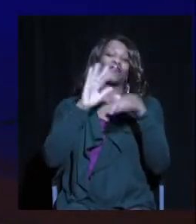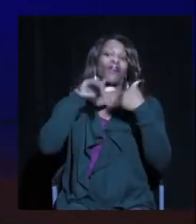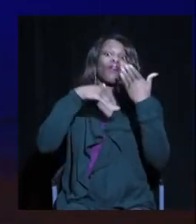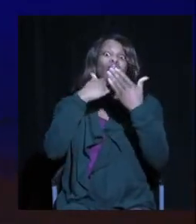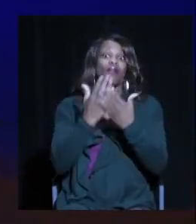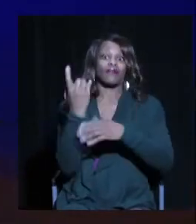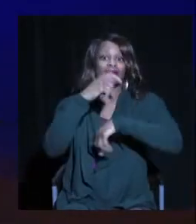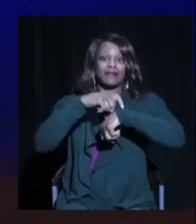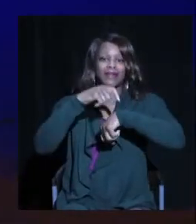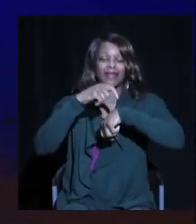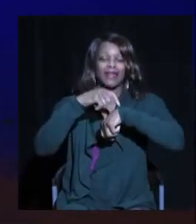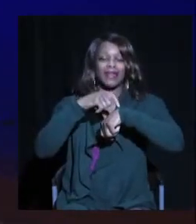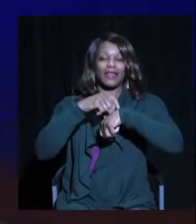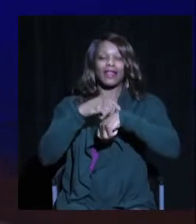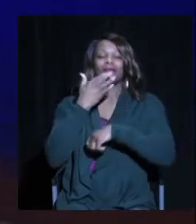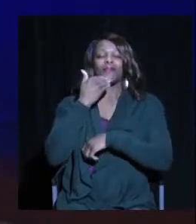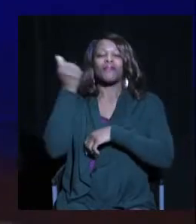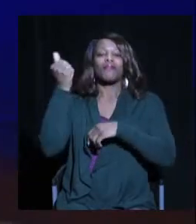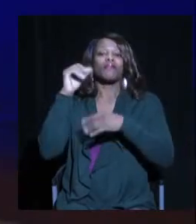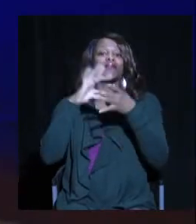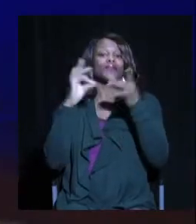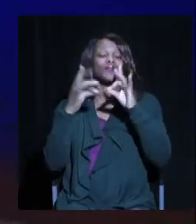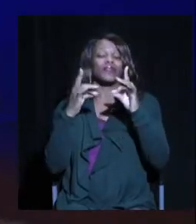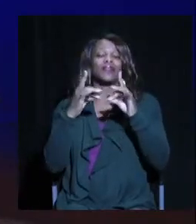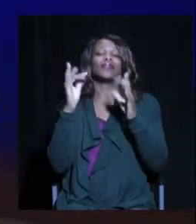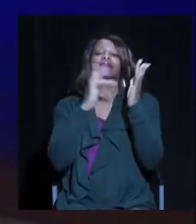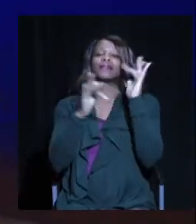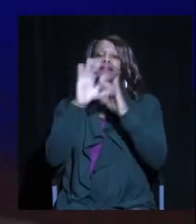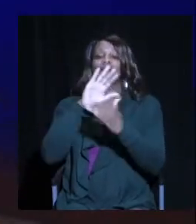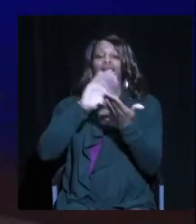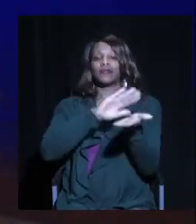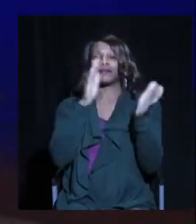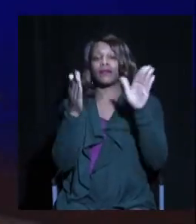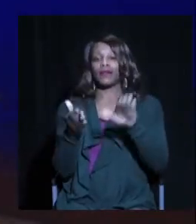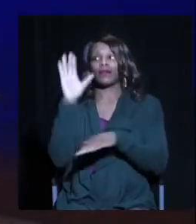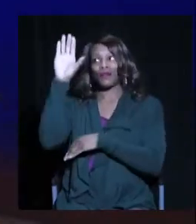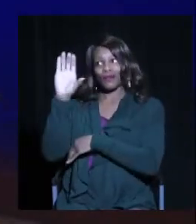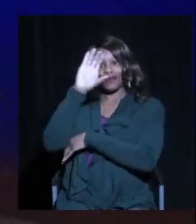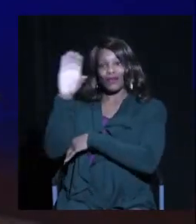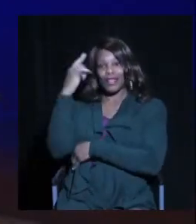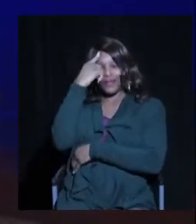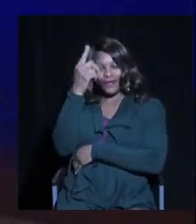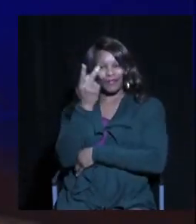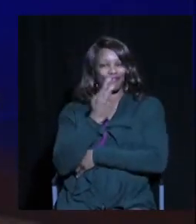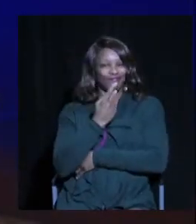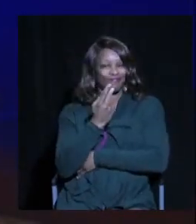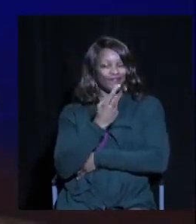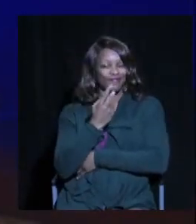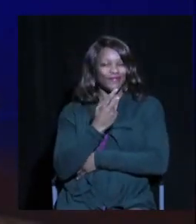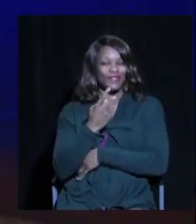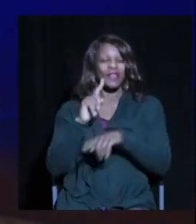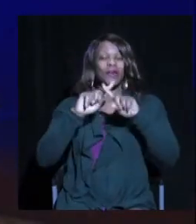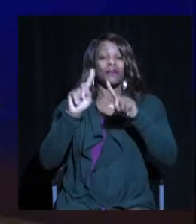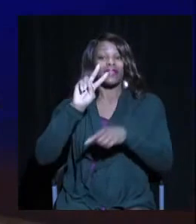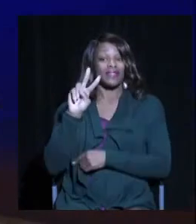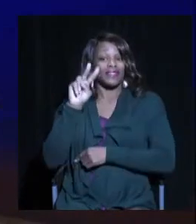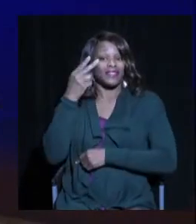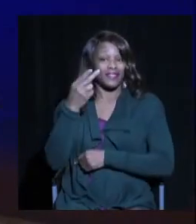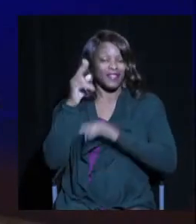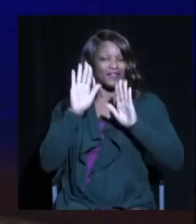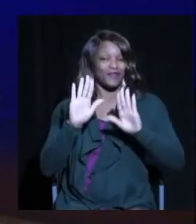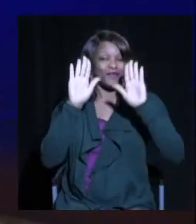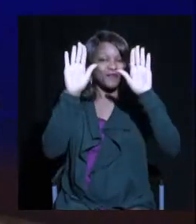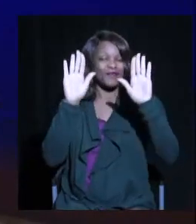time is Jesus dying on the cross for you and for me. But in this passage in Luke, it tells the second greatest story,